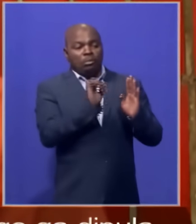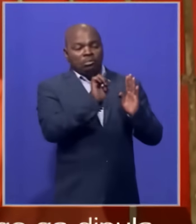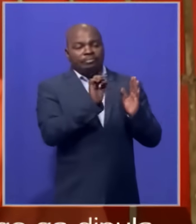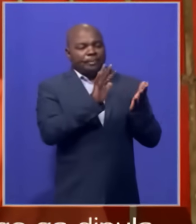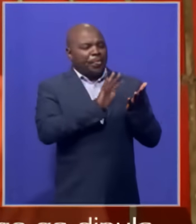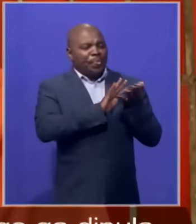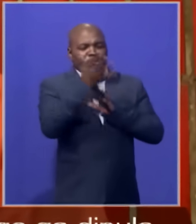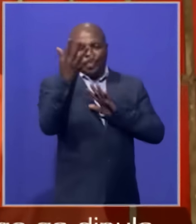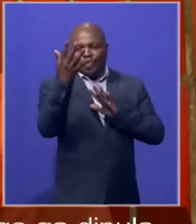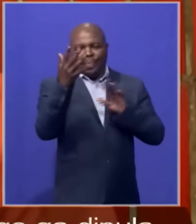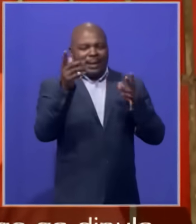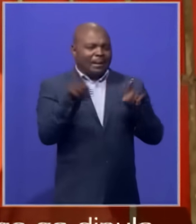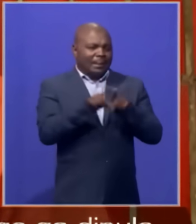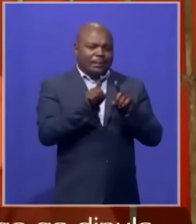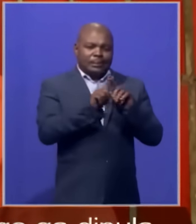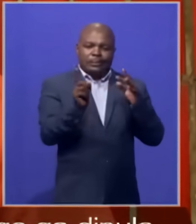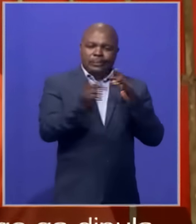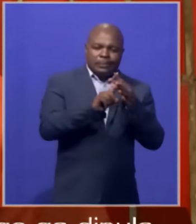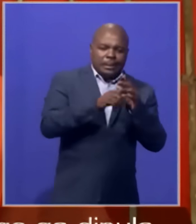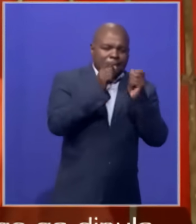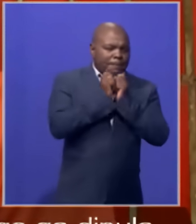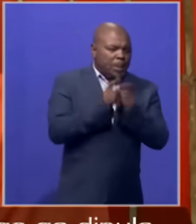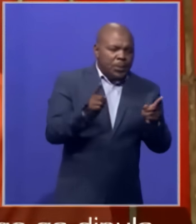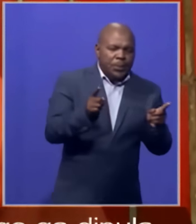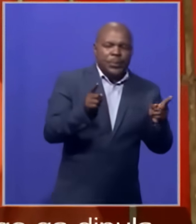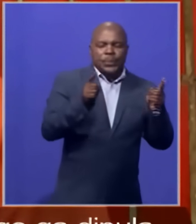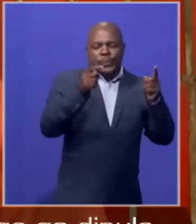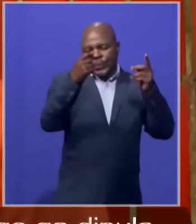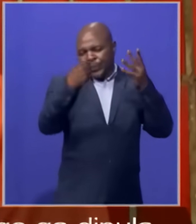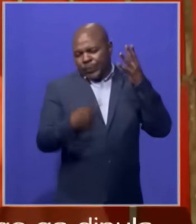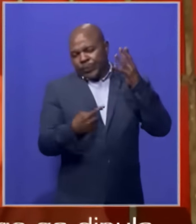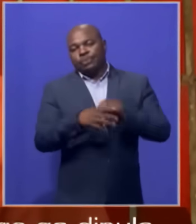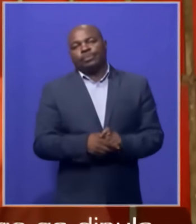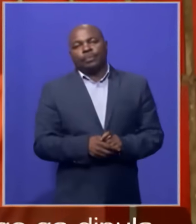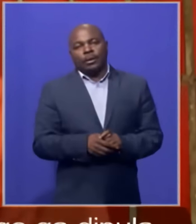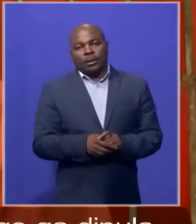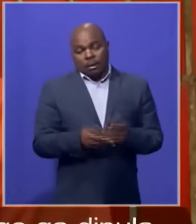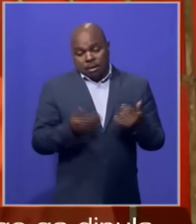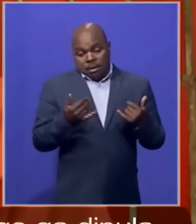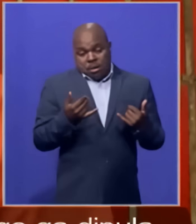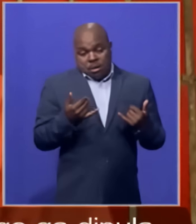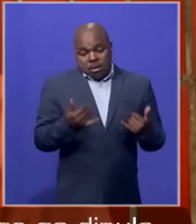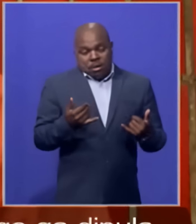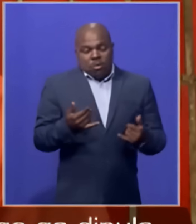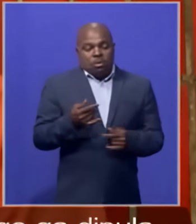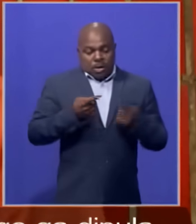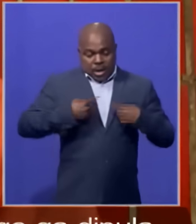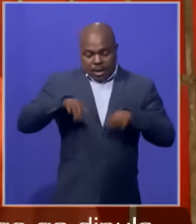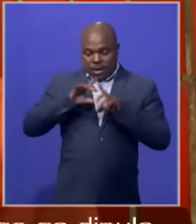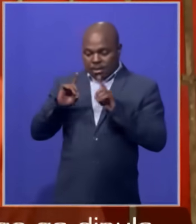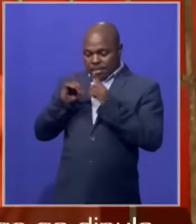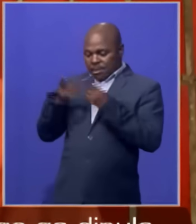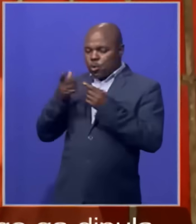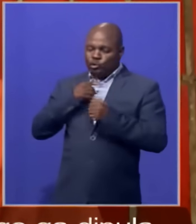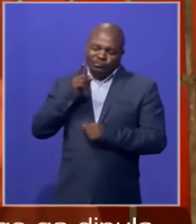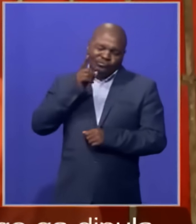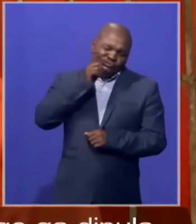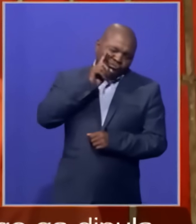senyegile mafestere fa e le gore a thubegile bjalo gomme ke taba yeo e le gore re le lefapha re katana le